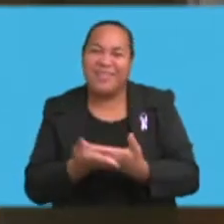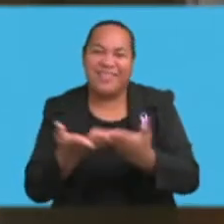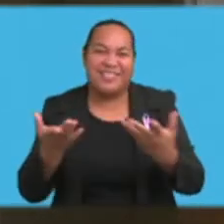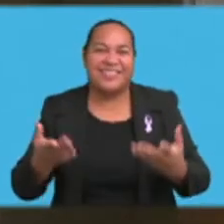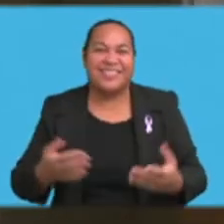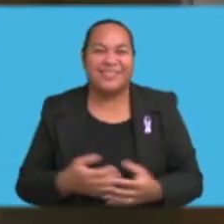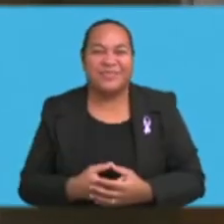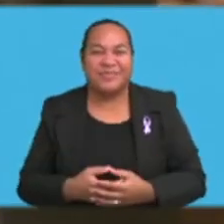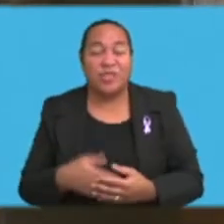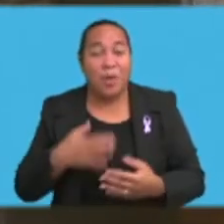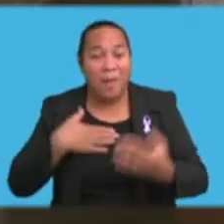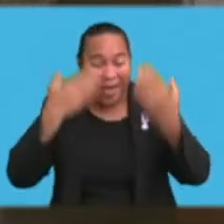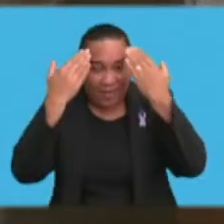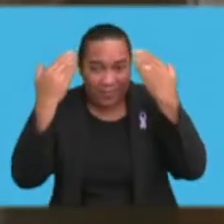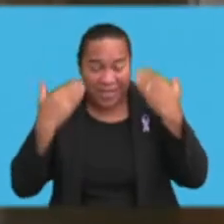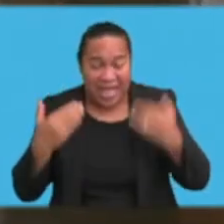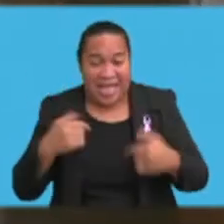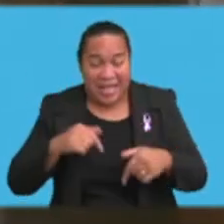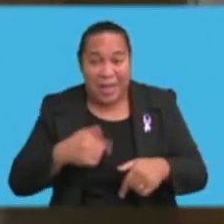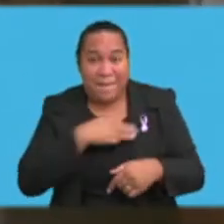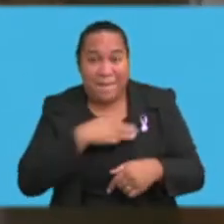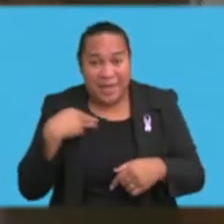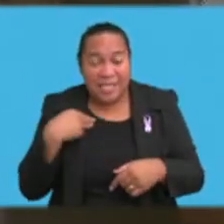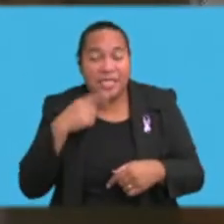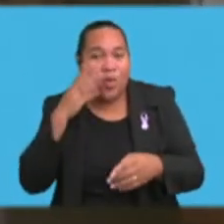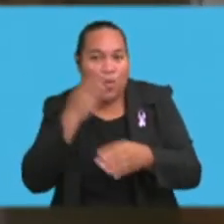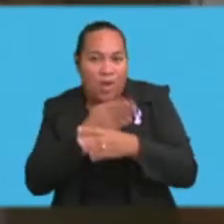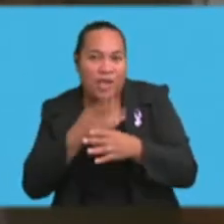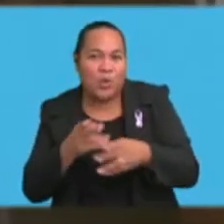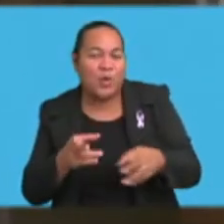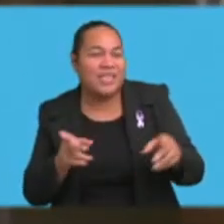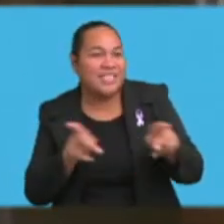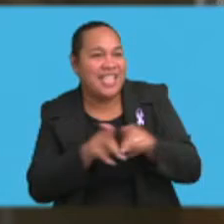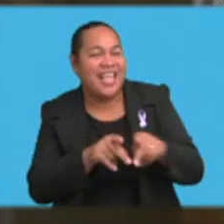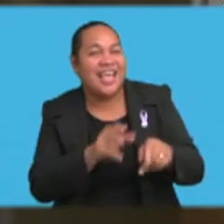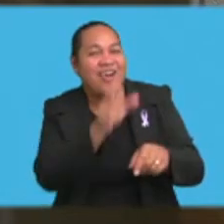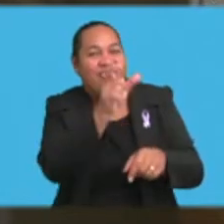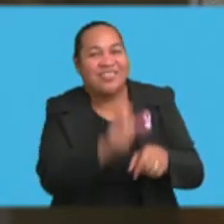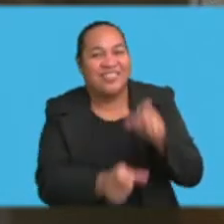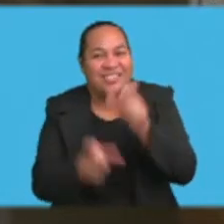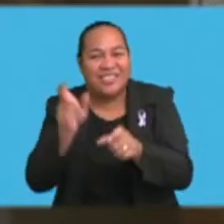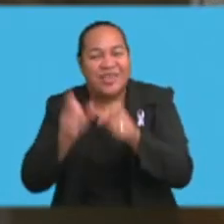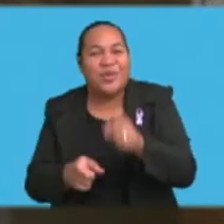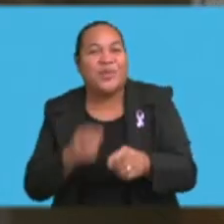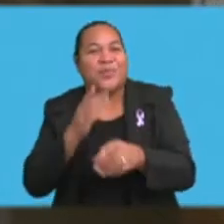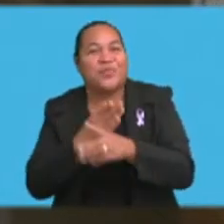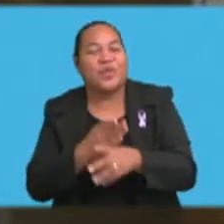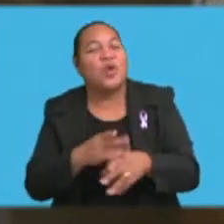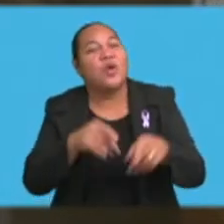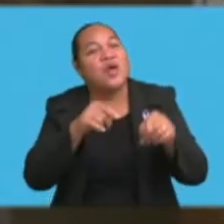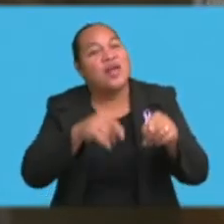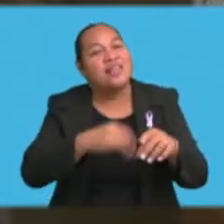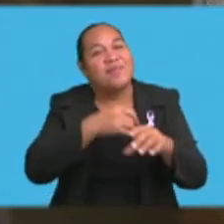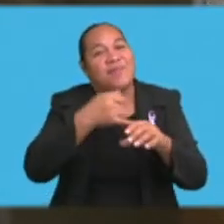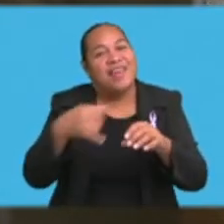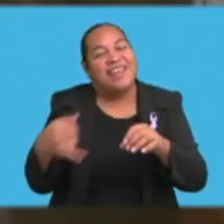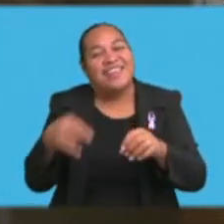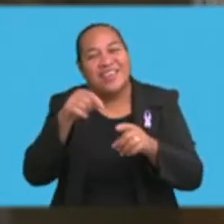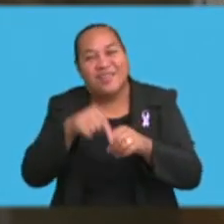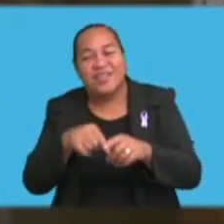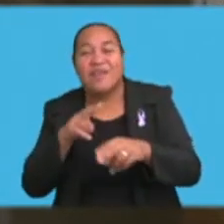So, Madam Speaker, my ministry is now working closely with stakeholders such as the Ministry of Health and Medical Services, Fijian National